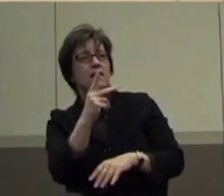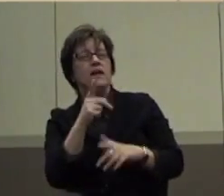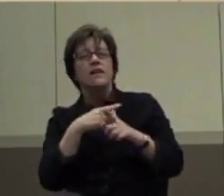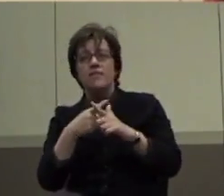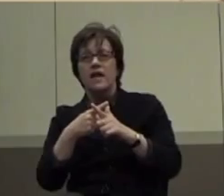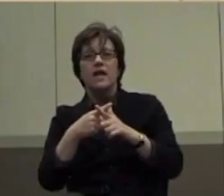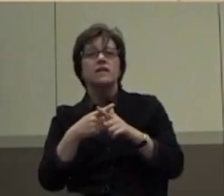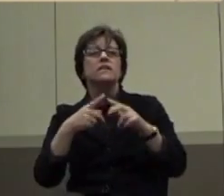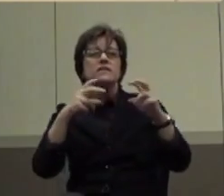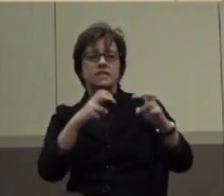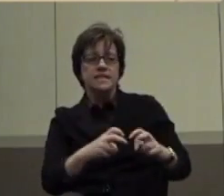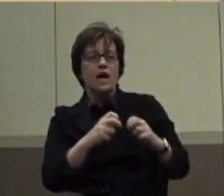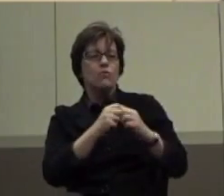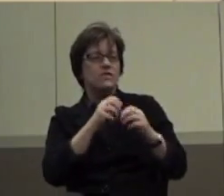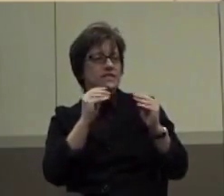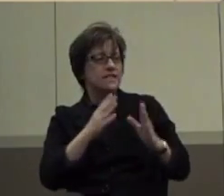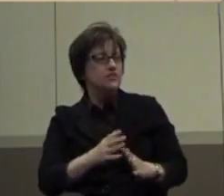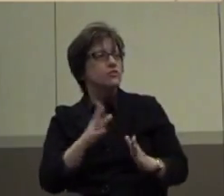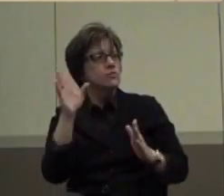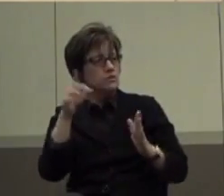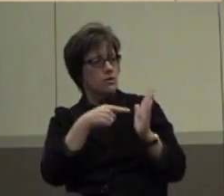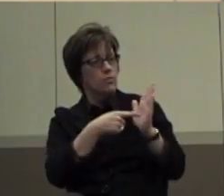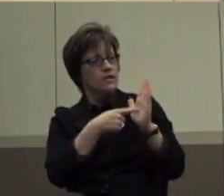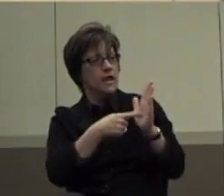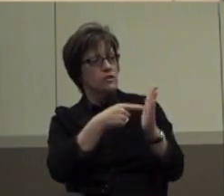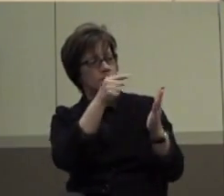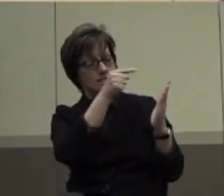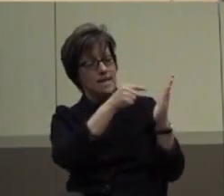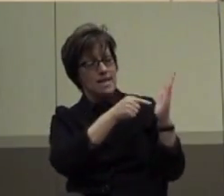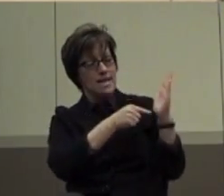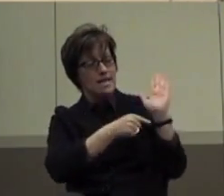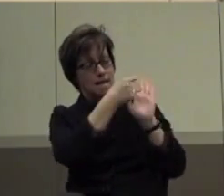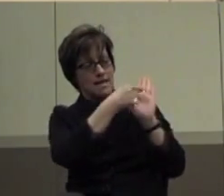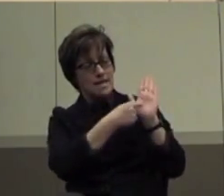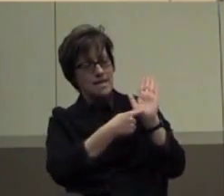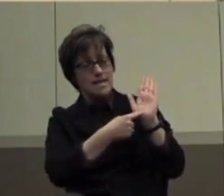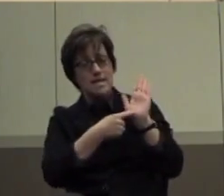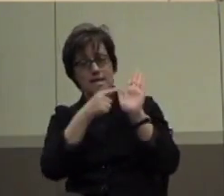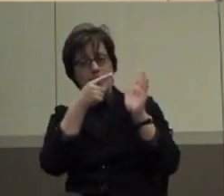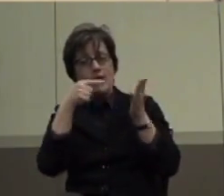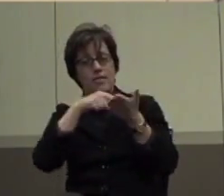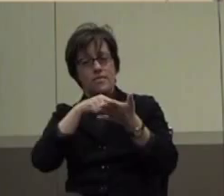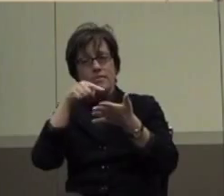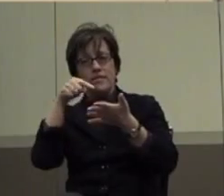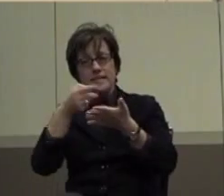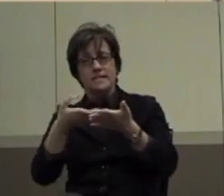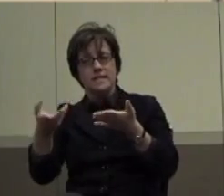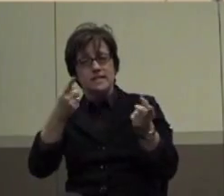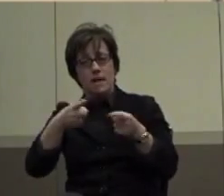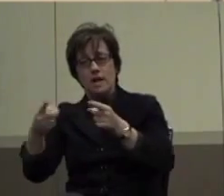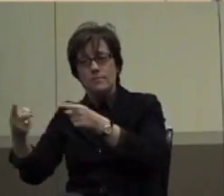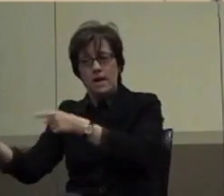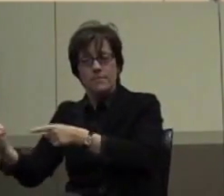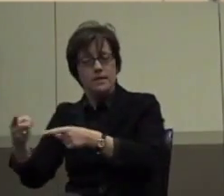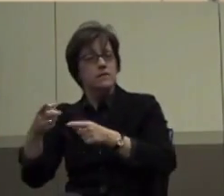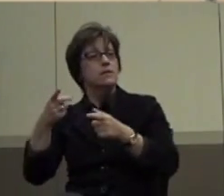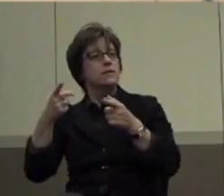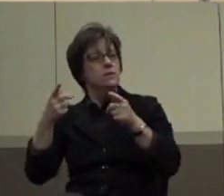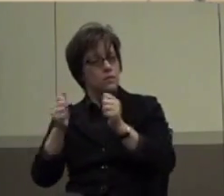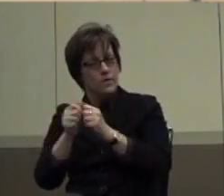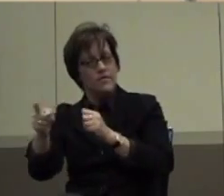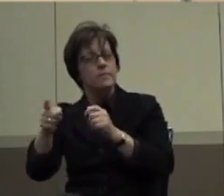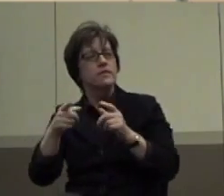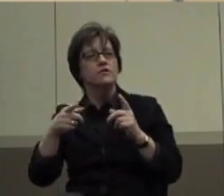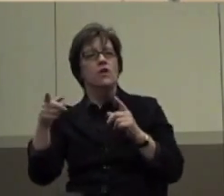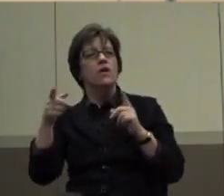with the teacher and just point out, look down this column and you can see the chain of events that occur with this child each time. So given this